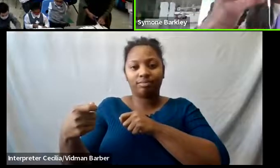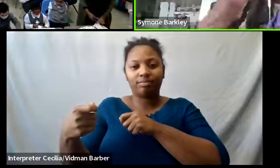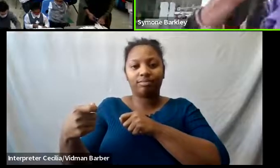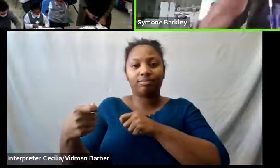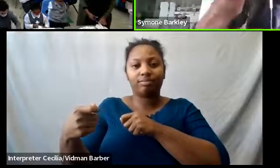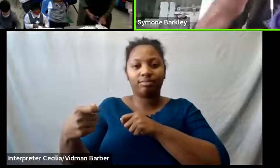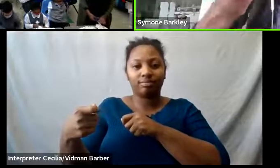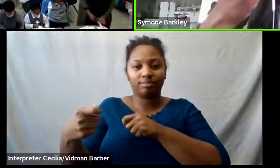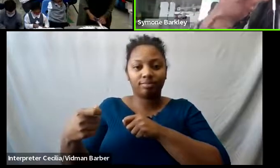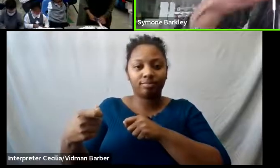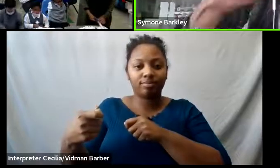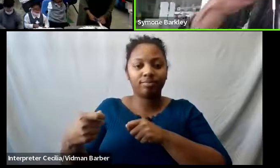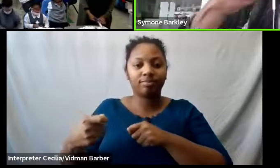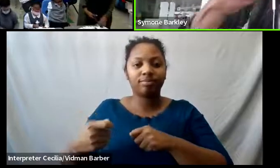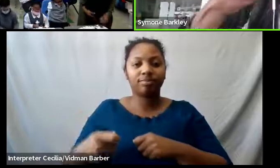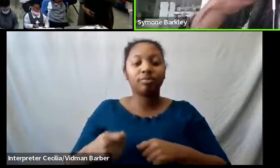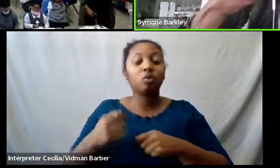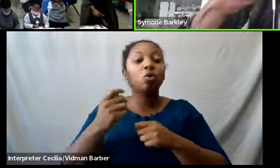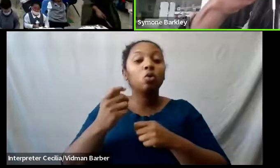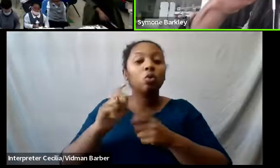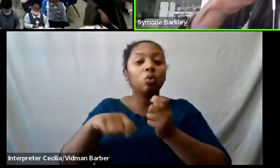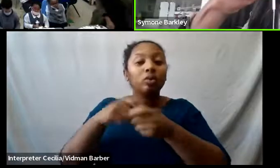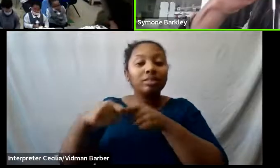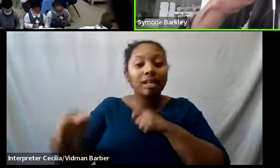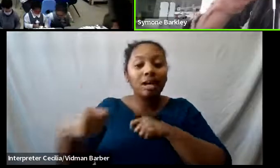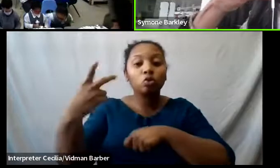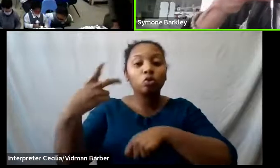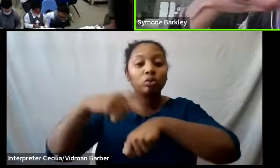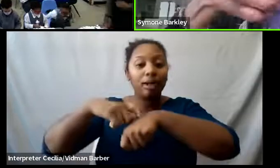tie like this. 1,